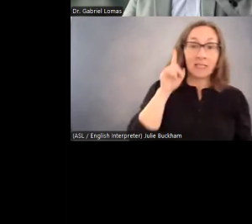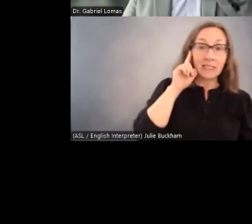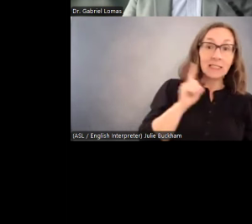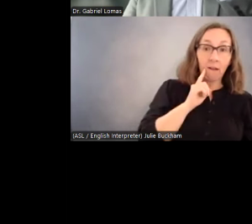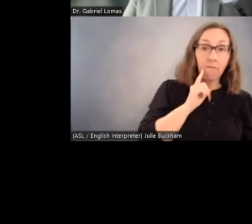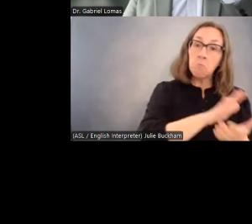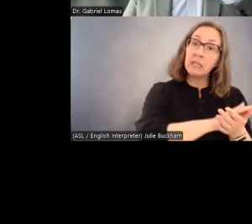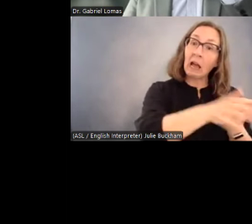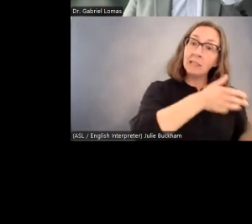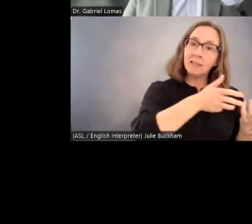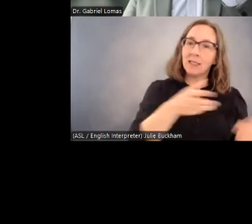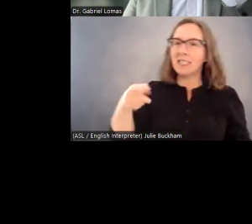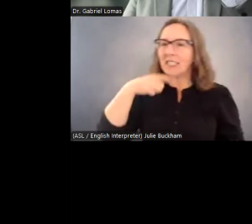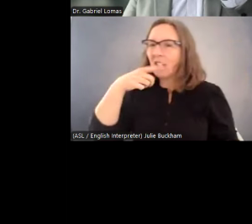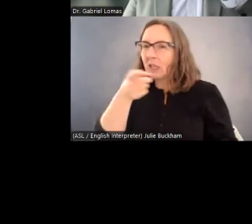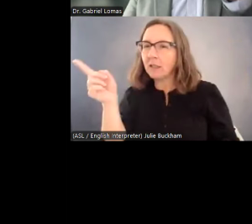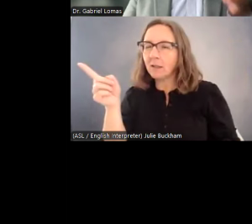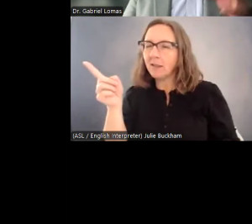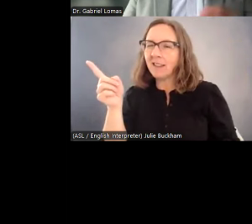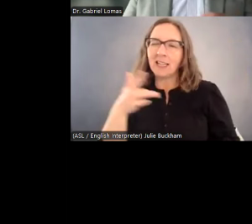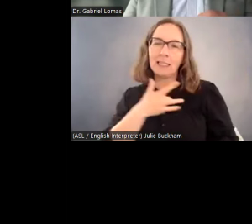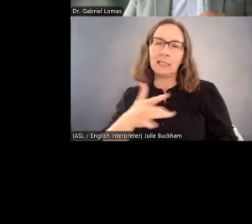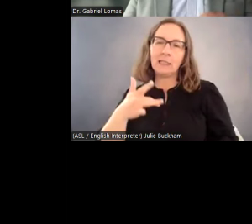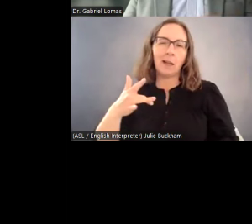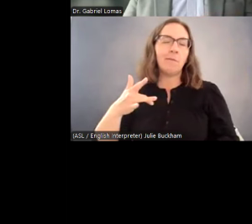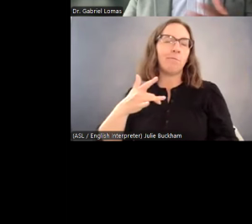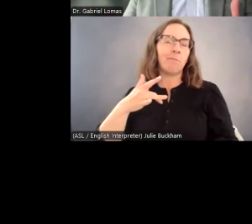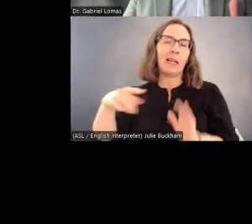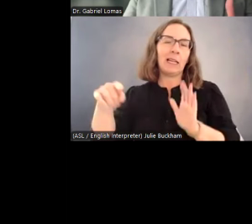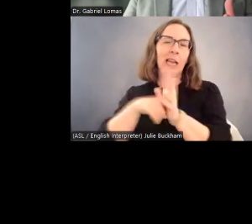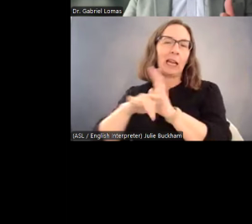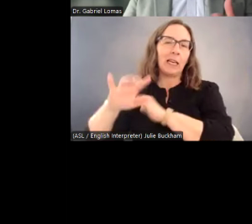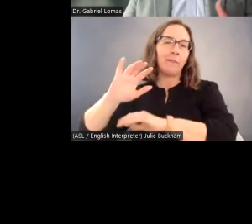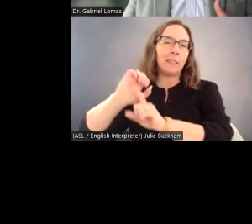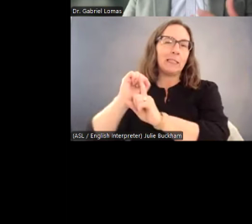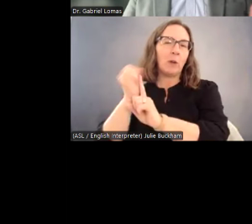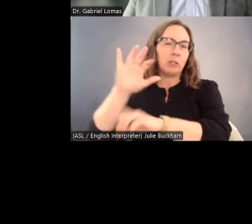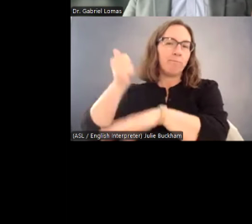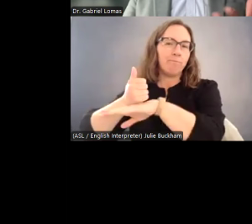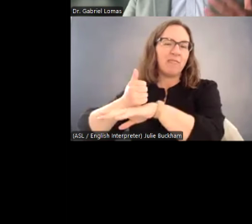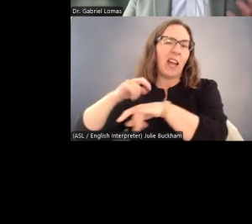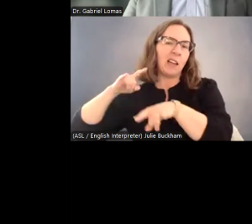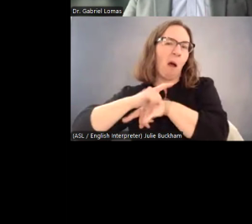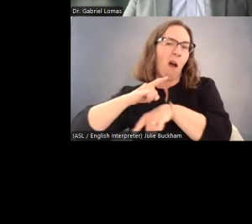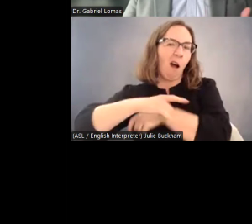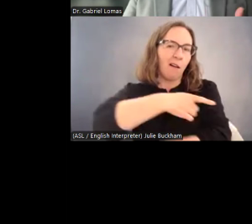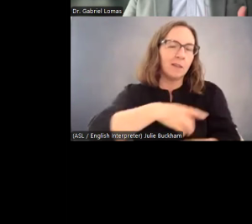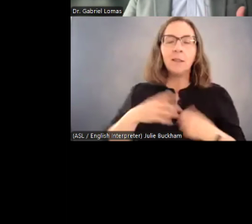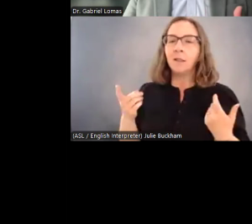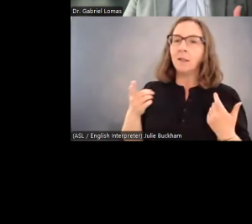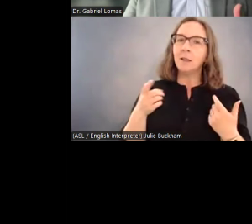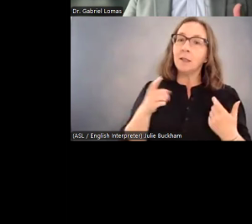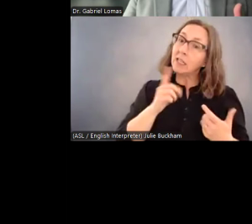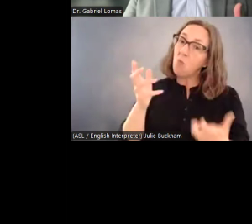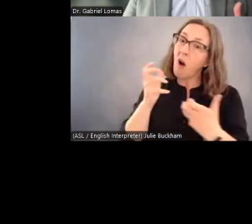him, his hearing peers often set up negative situations so they can laugh at him. In spite of that, he's so eager to be accepted by his